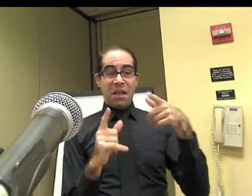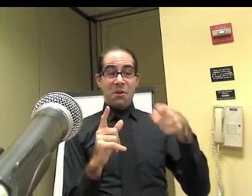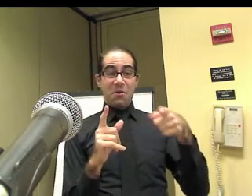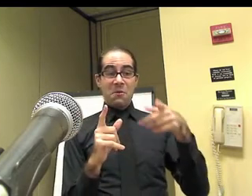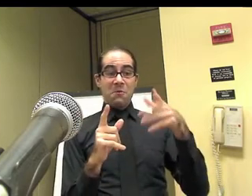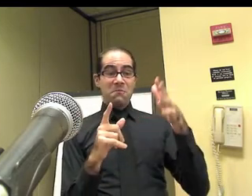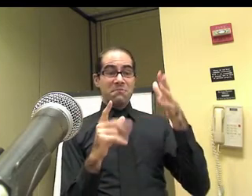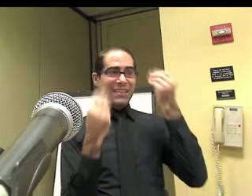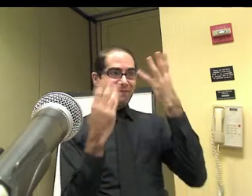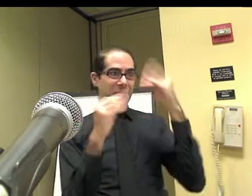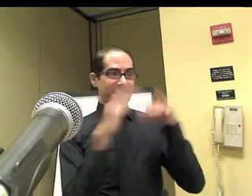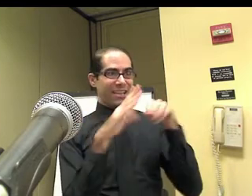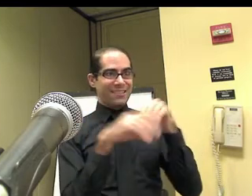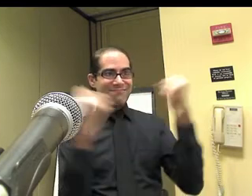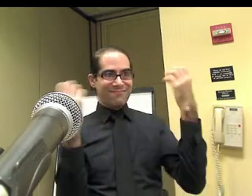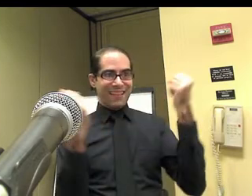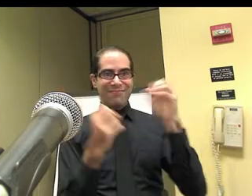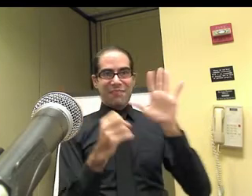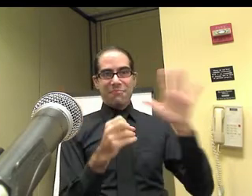is,